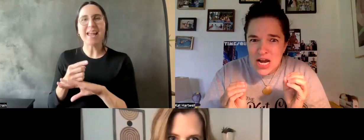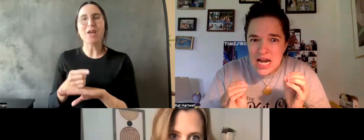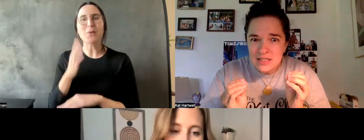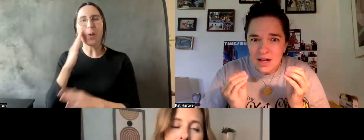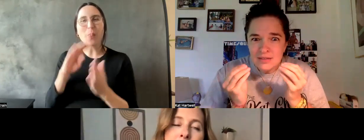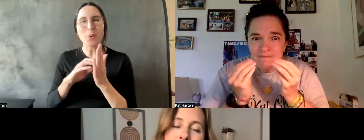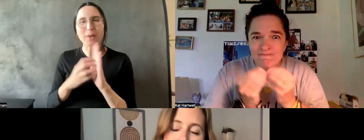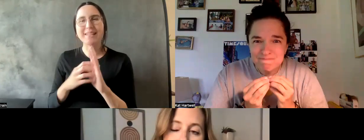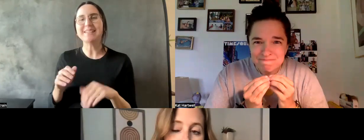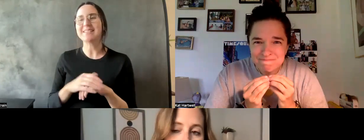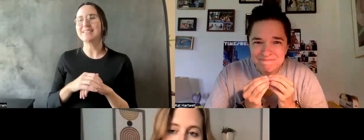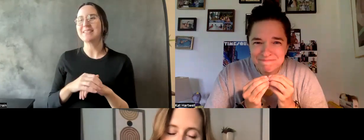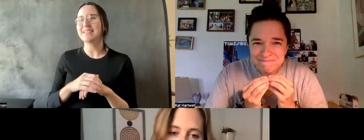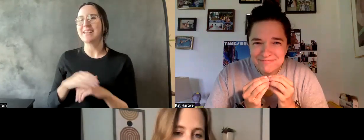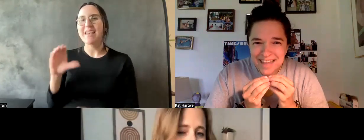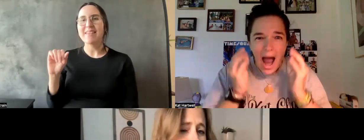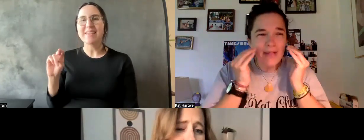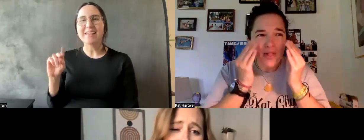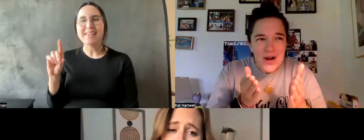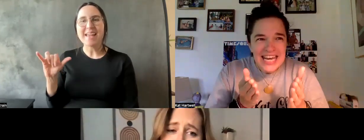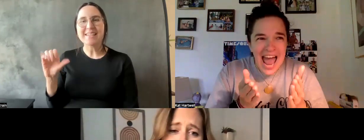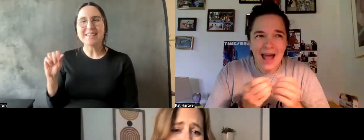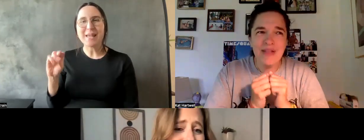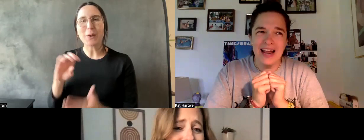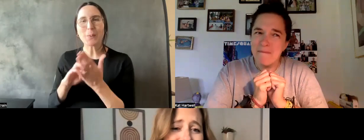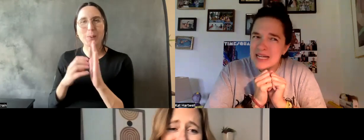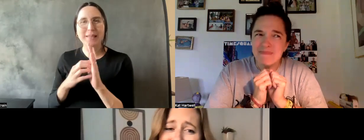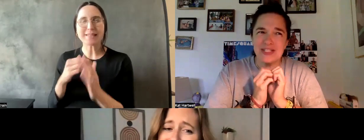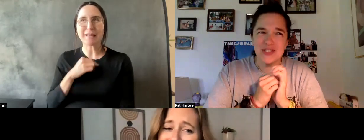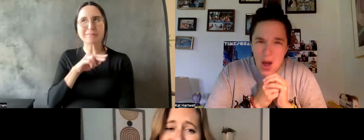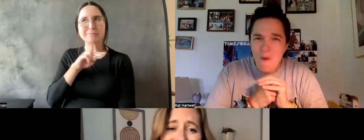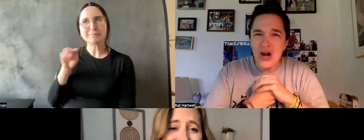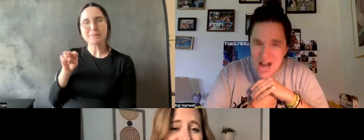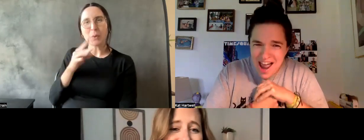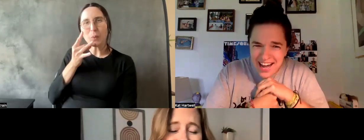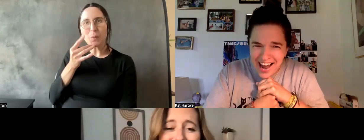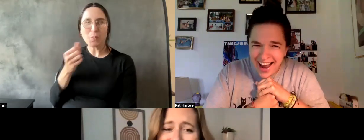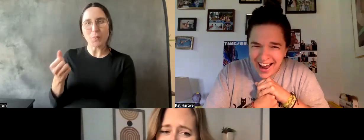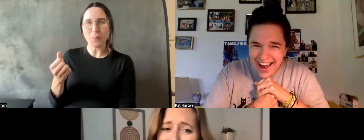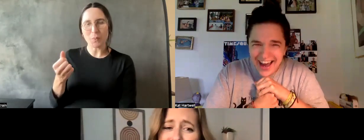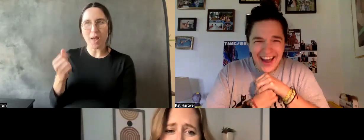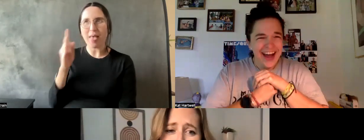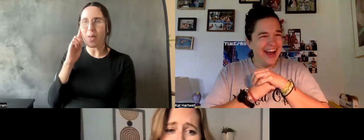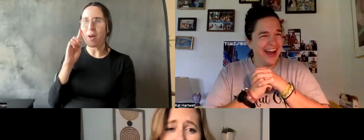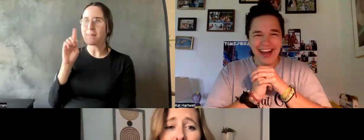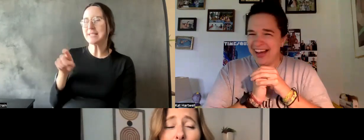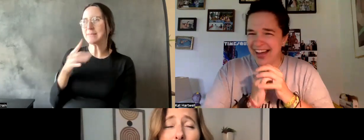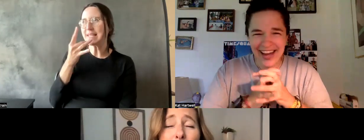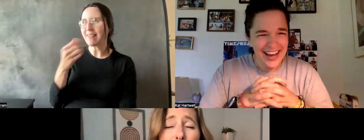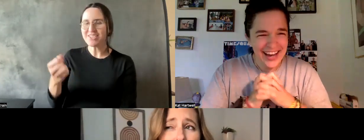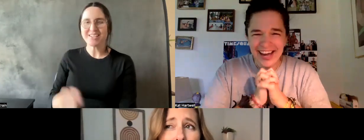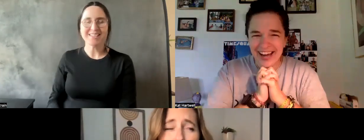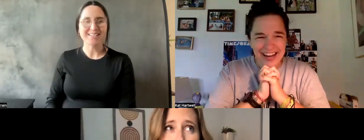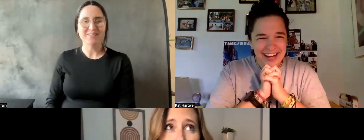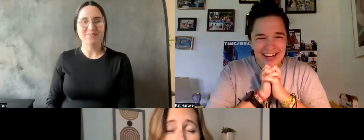cane cookies. Mmm. As So I'm good. looking at them, they must be so good. So good. And